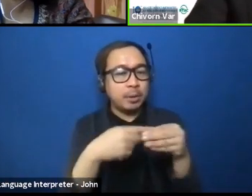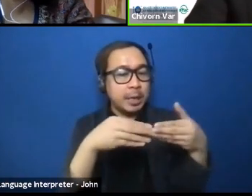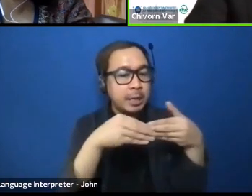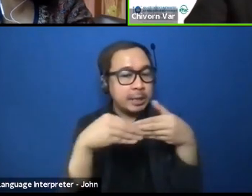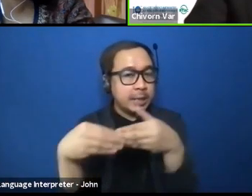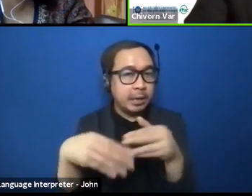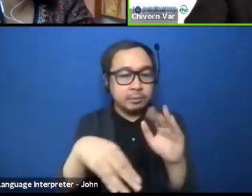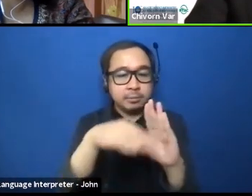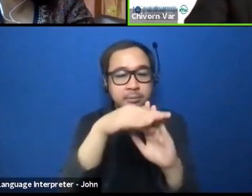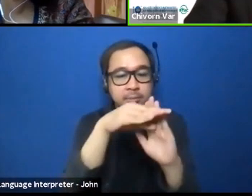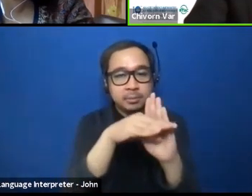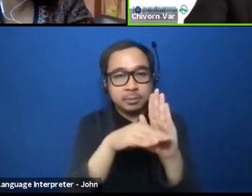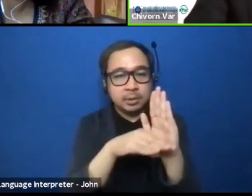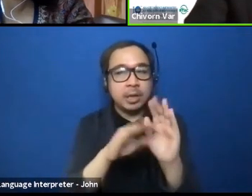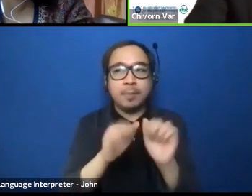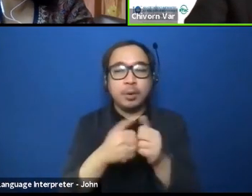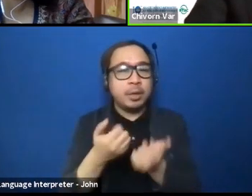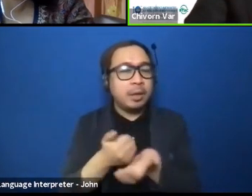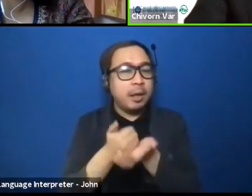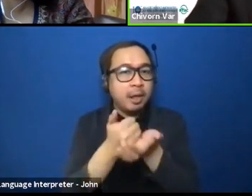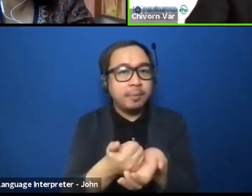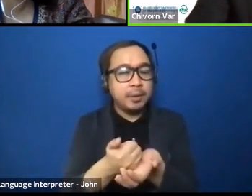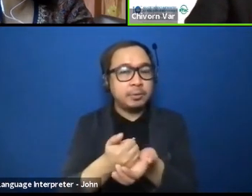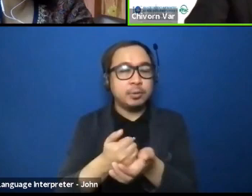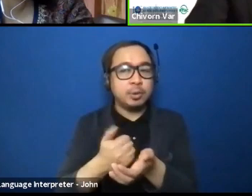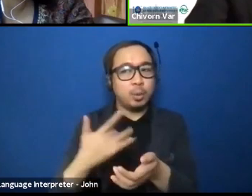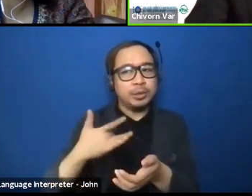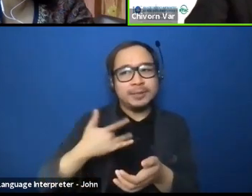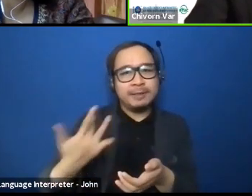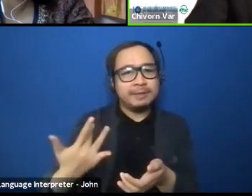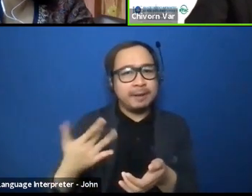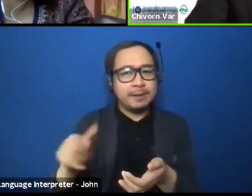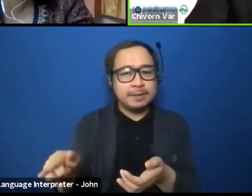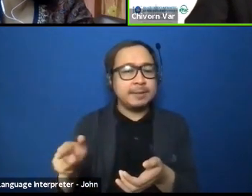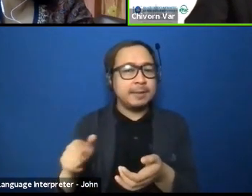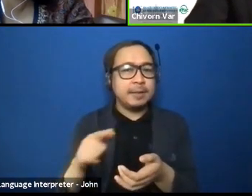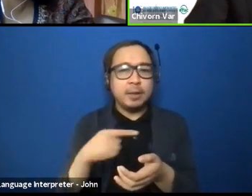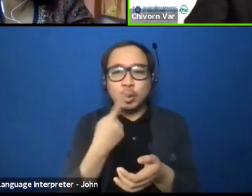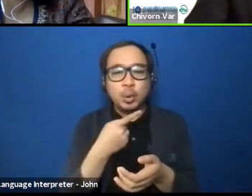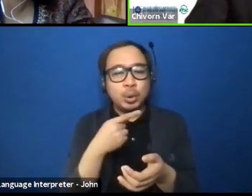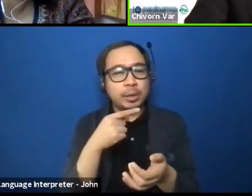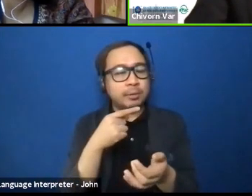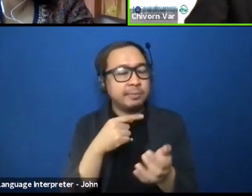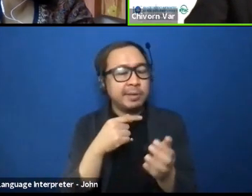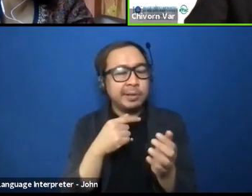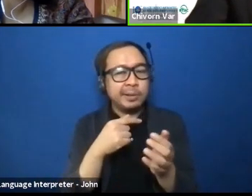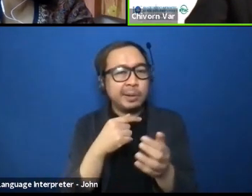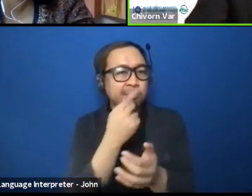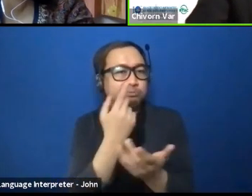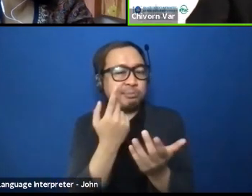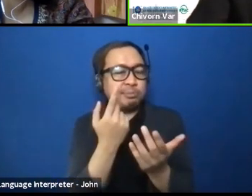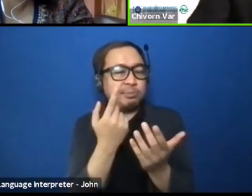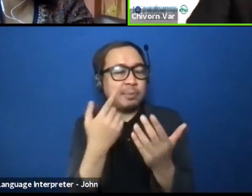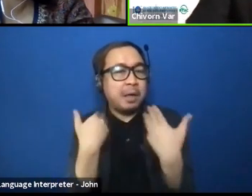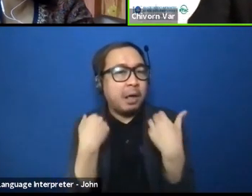about sensitizing the providers. I think that's how we should